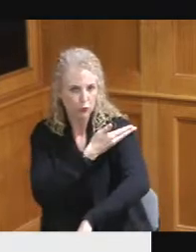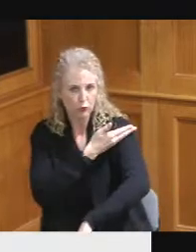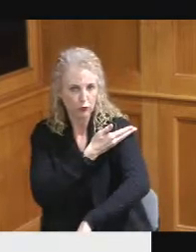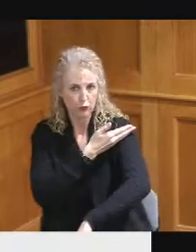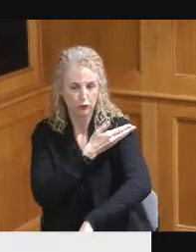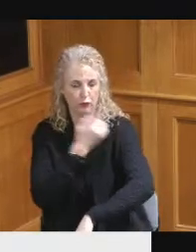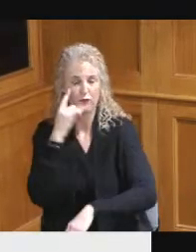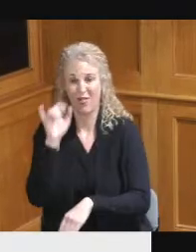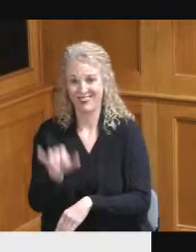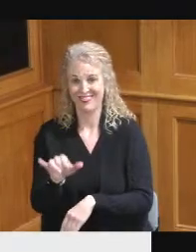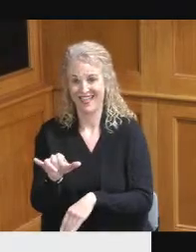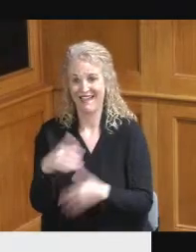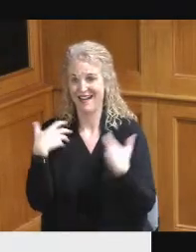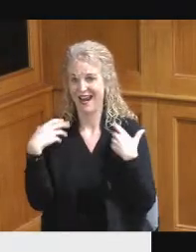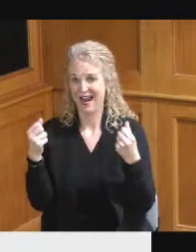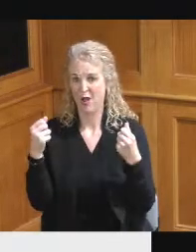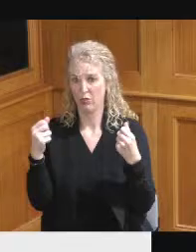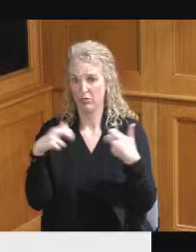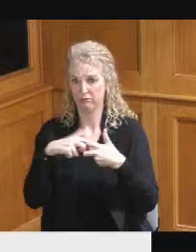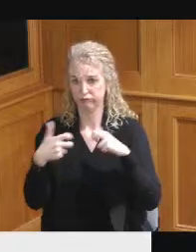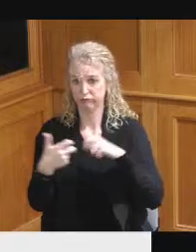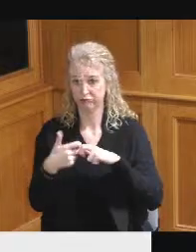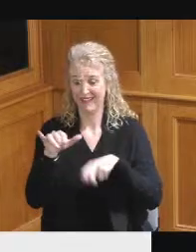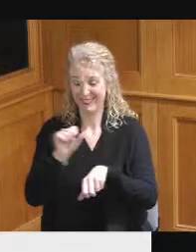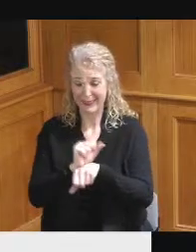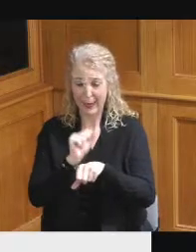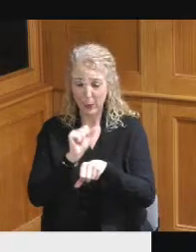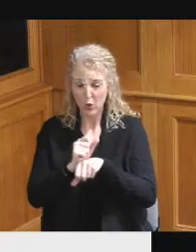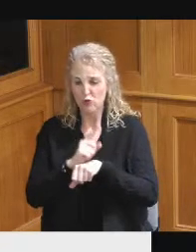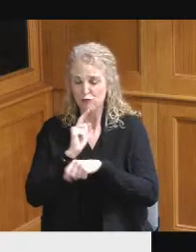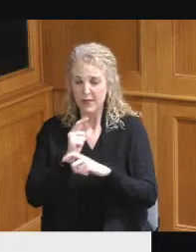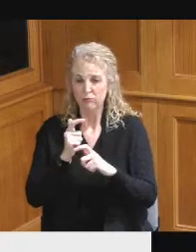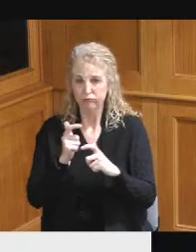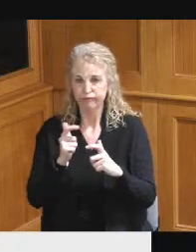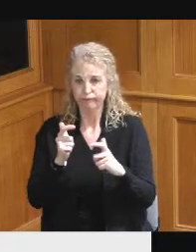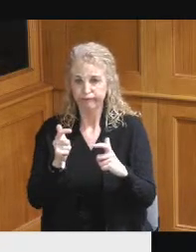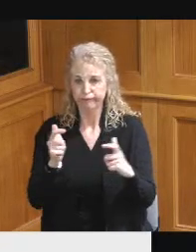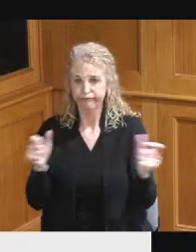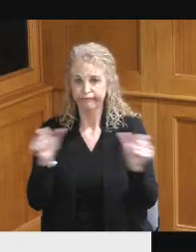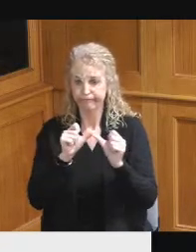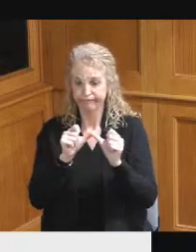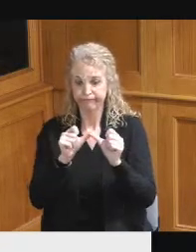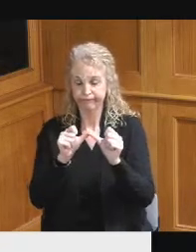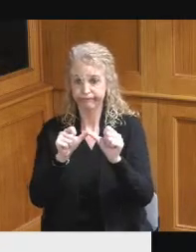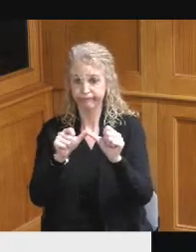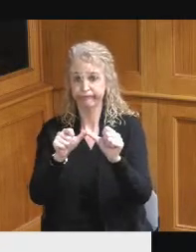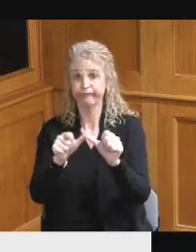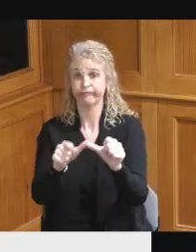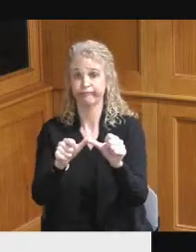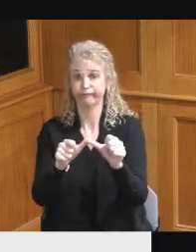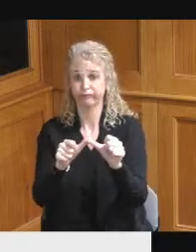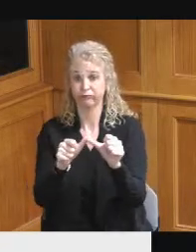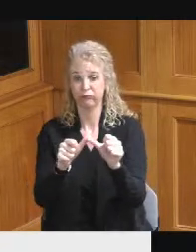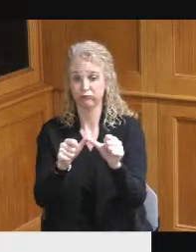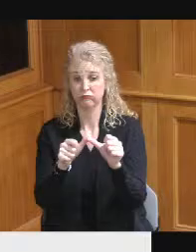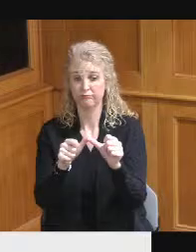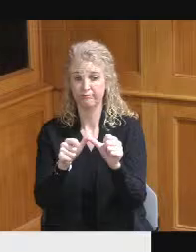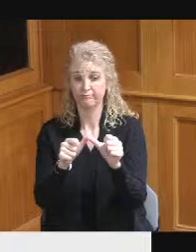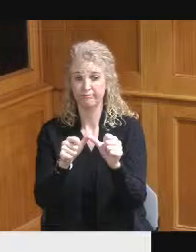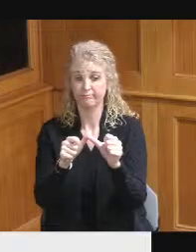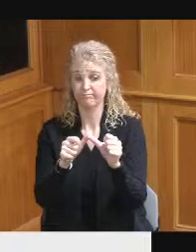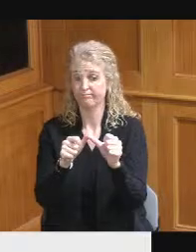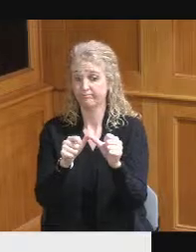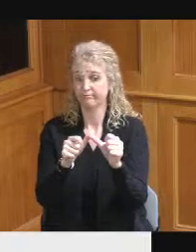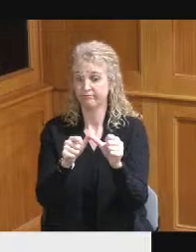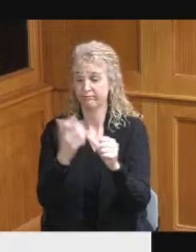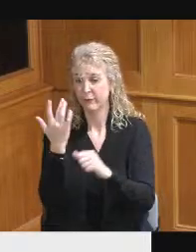for that event. That work evolved throughout the pandemic and has continued to this day, including